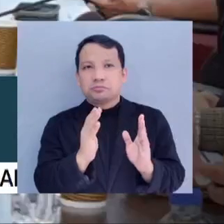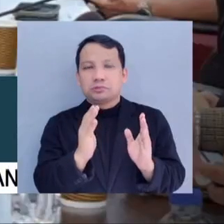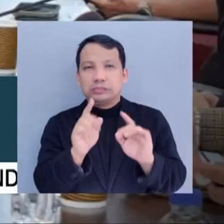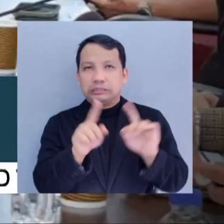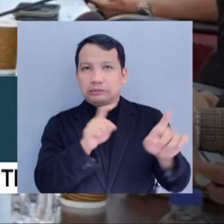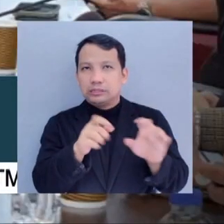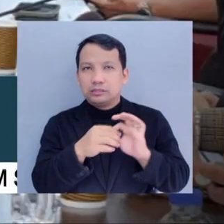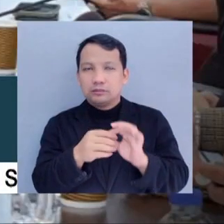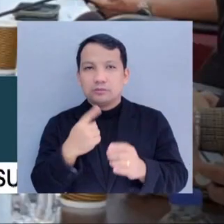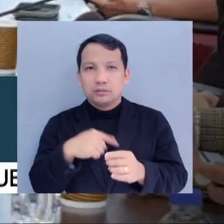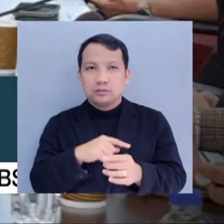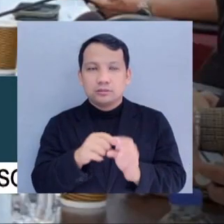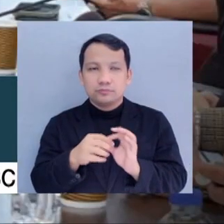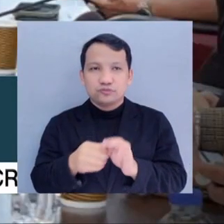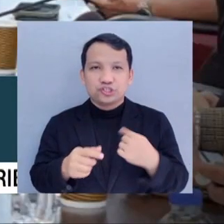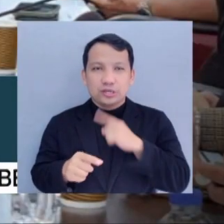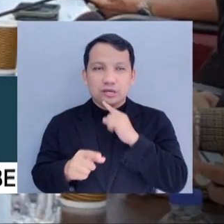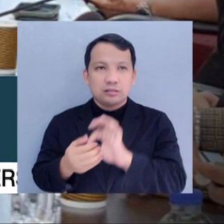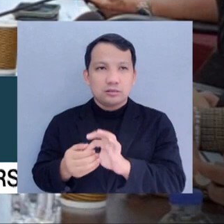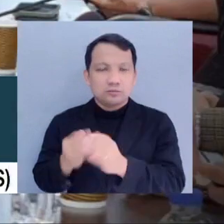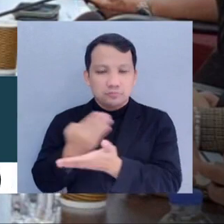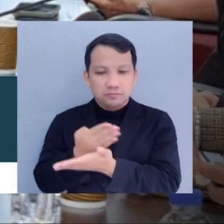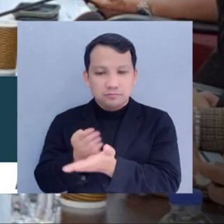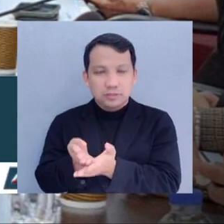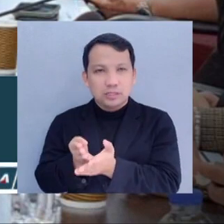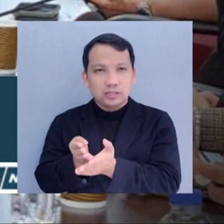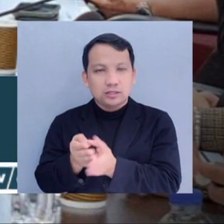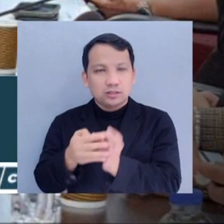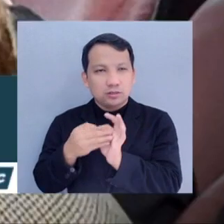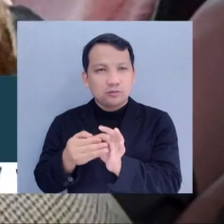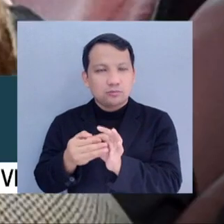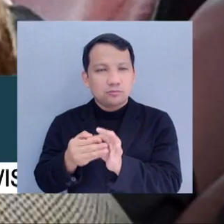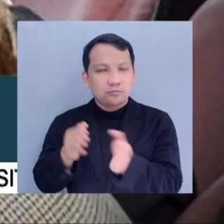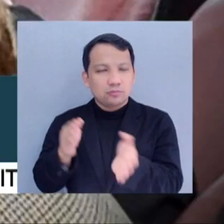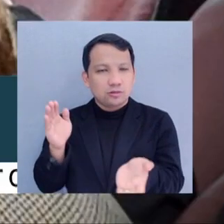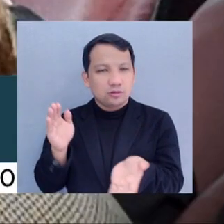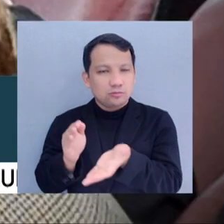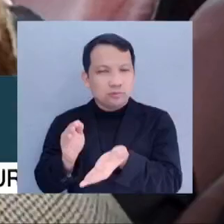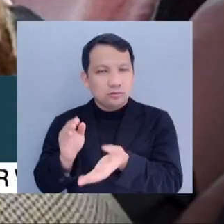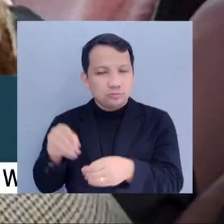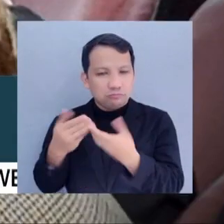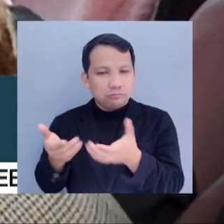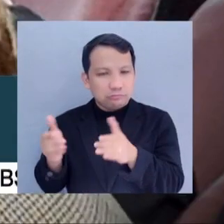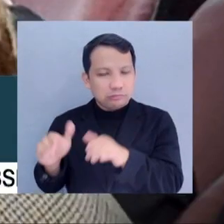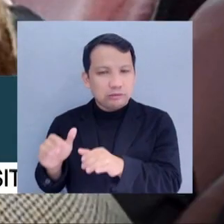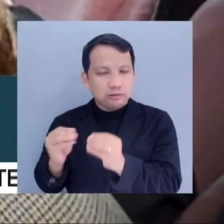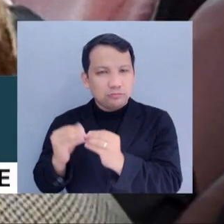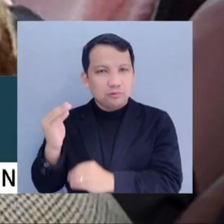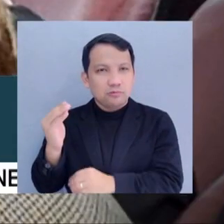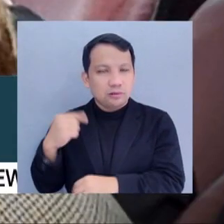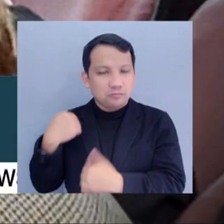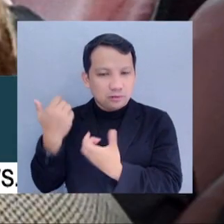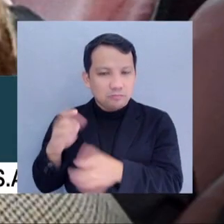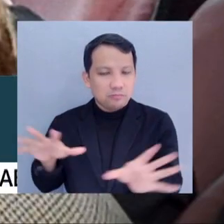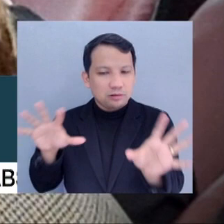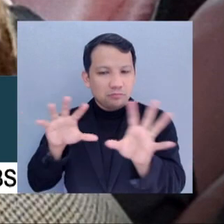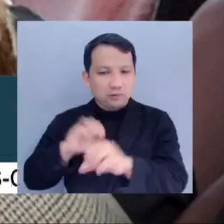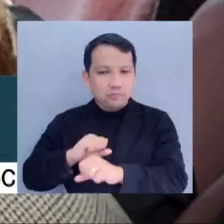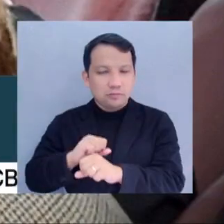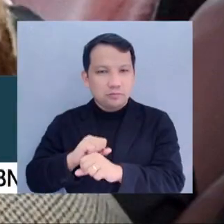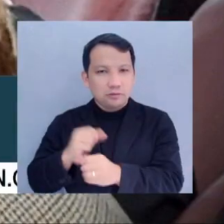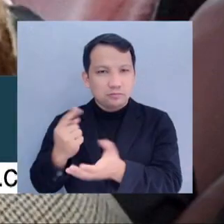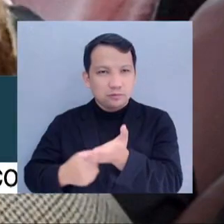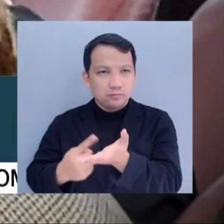and the budget briefing for the OP was still terminated. Still, they were given a chance towards the end of the particular